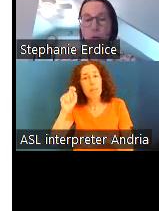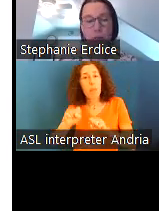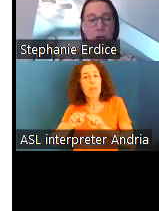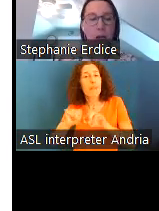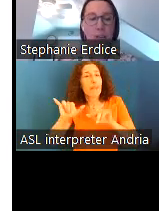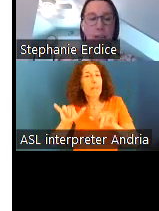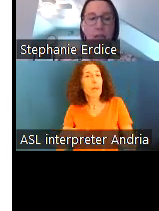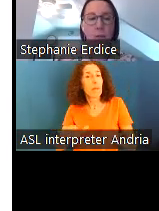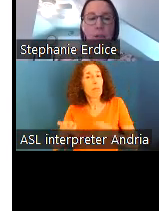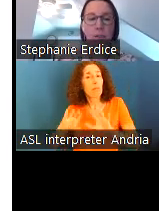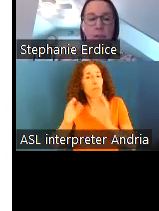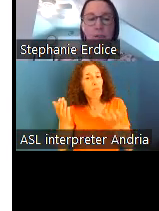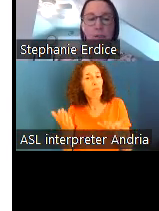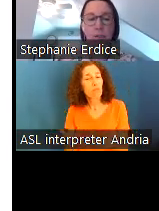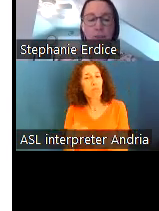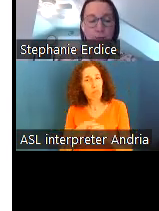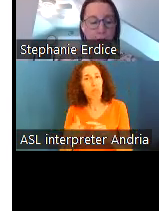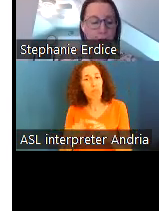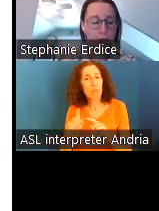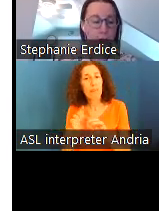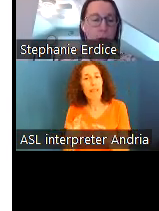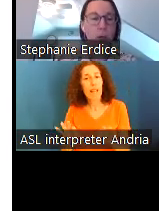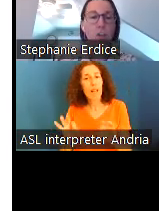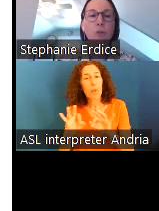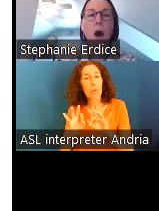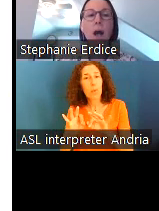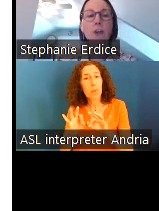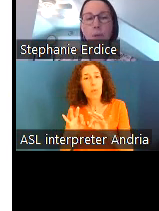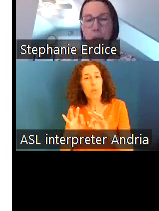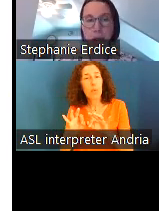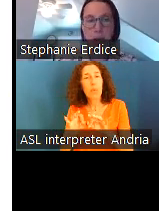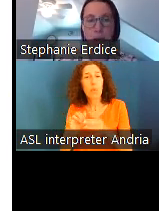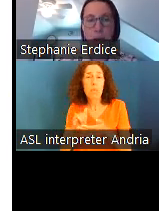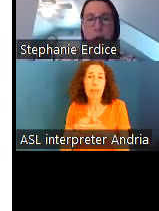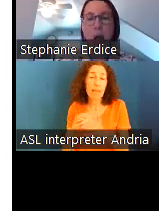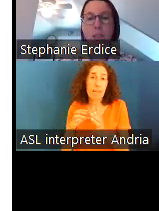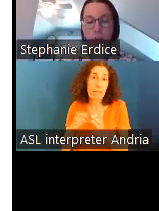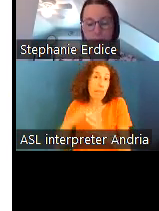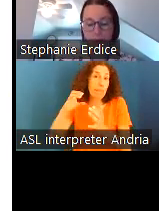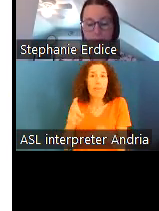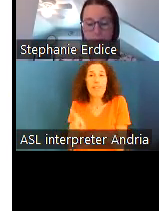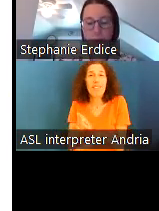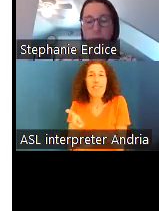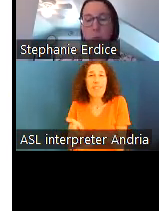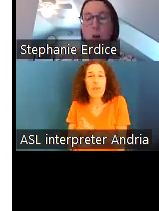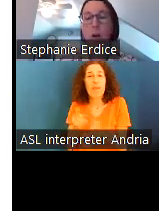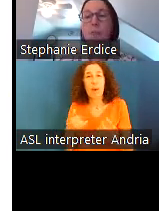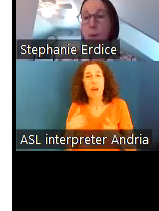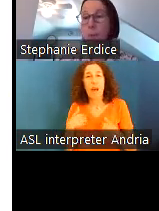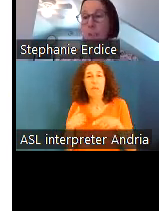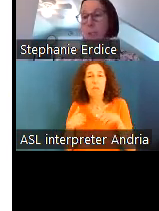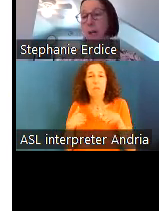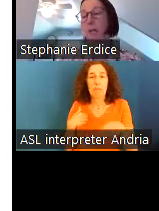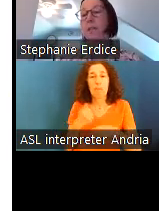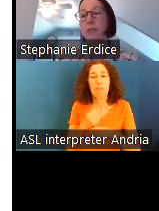very helpful in the context of working with sexual assault survivors. So I created a definition for